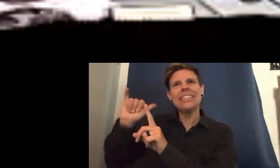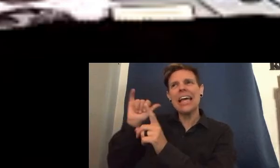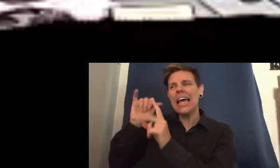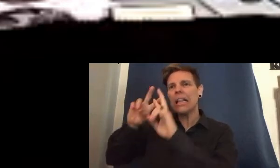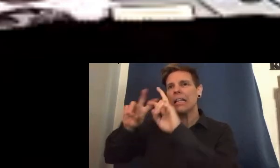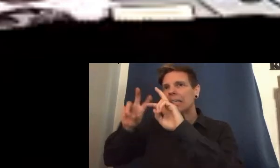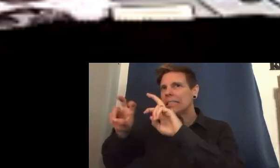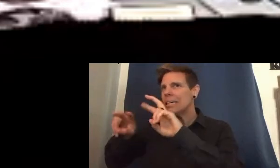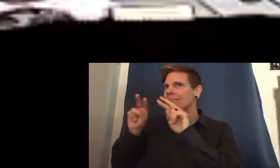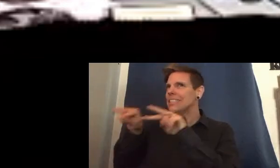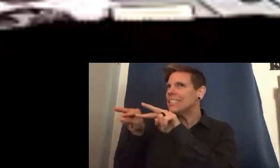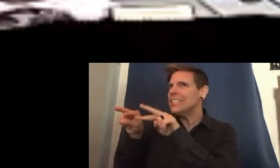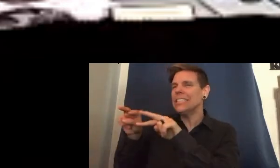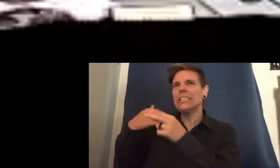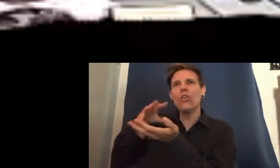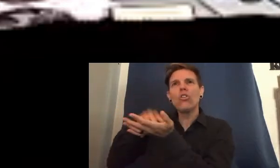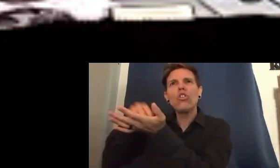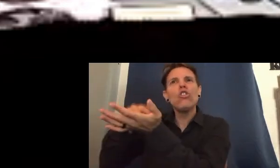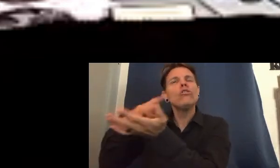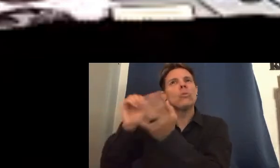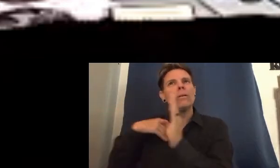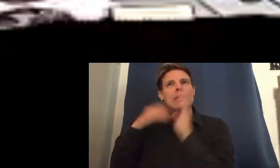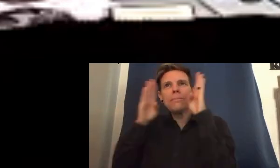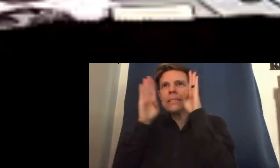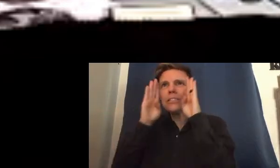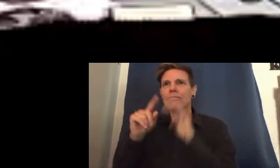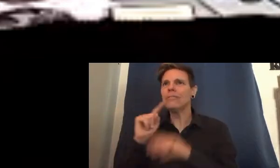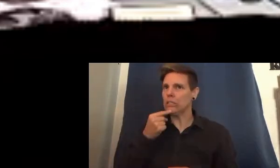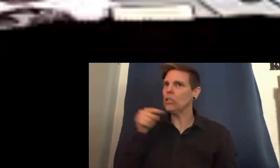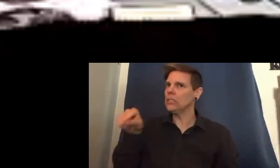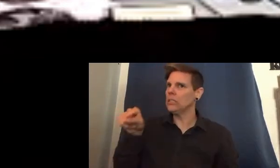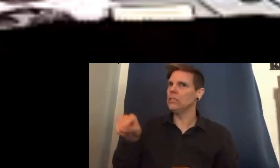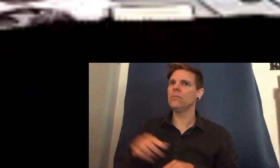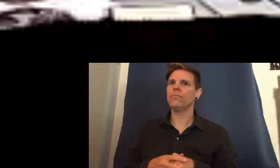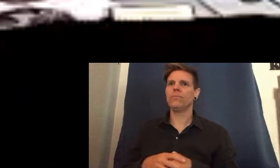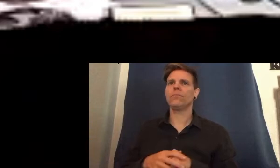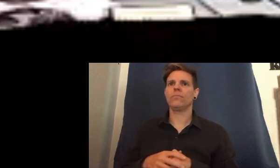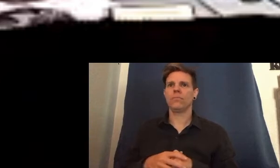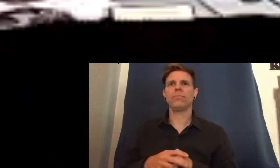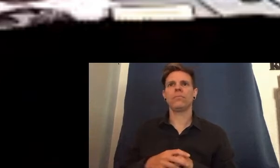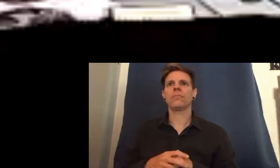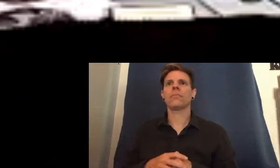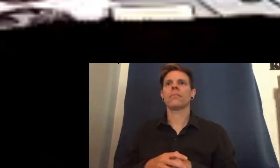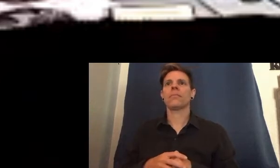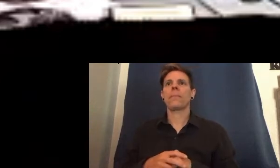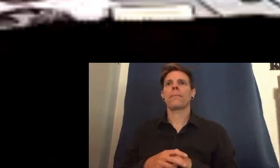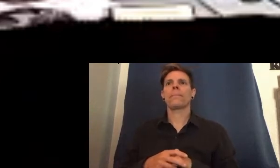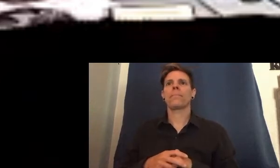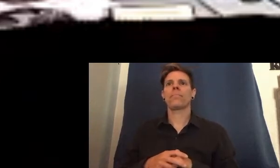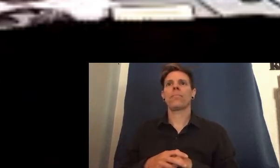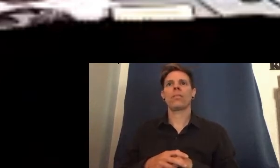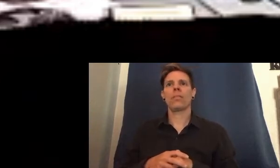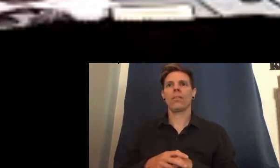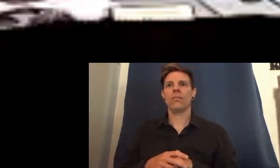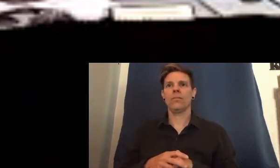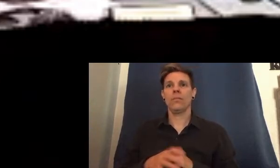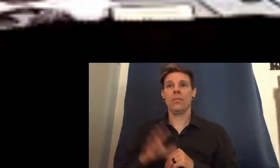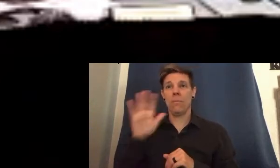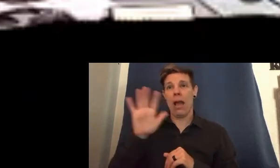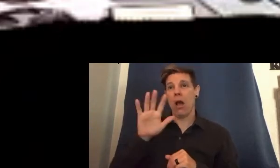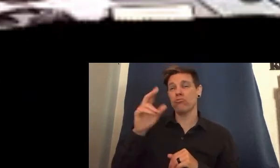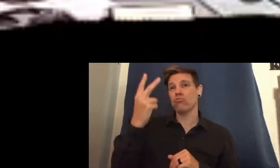data. And Dr. Johnson, when you say more, it's order of magnitude 2 or 3, right? So